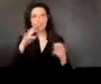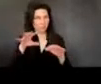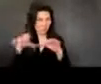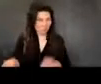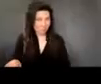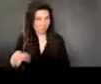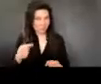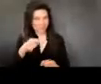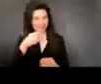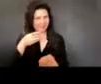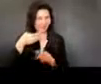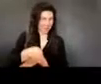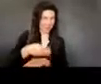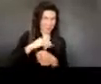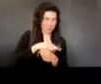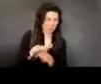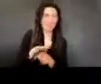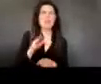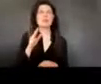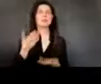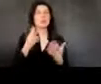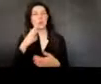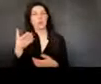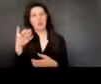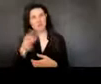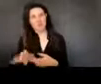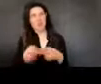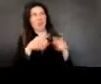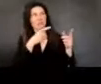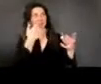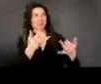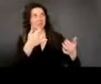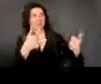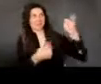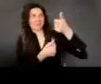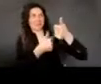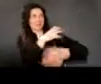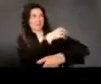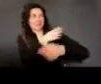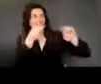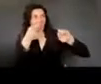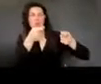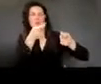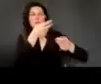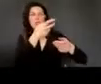Kind of, it is going to force the phase transition, for example, is what I mean. But again, it's